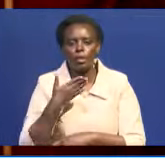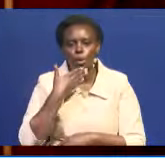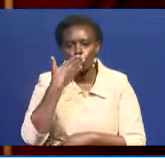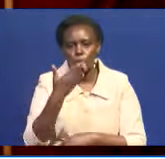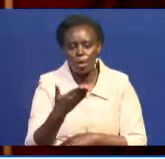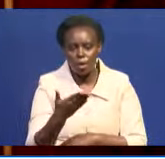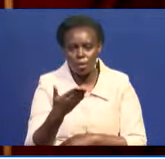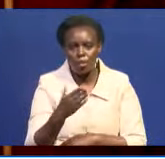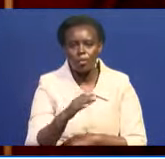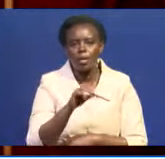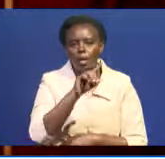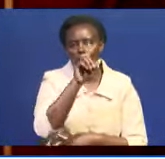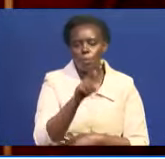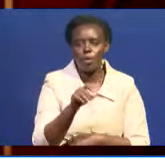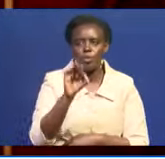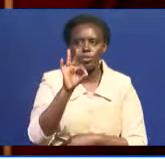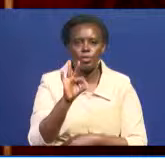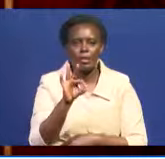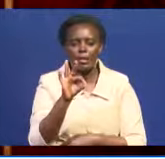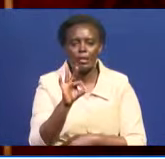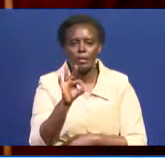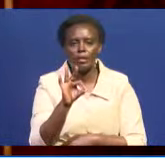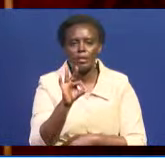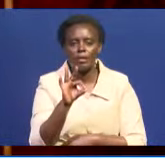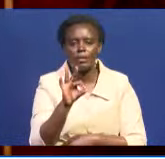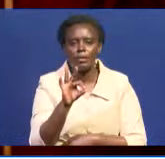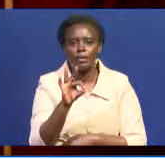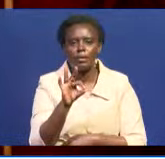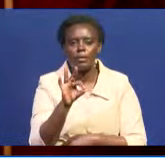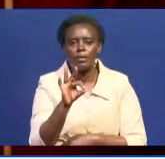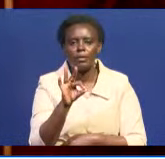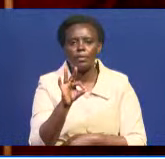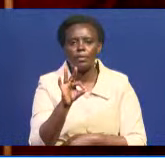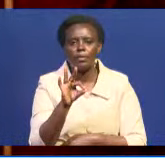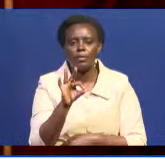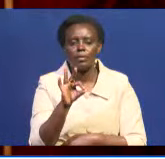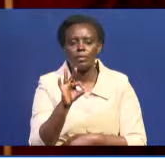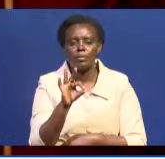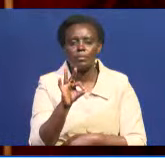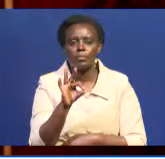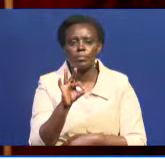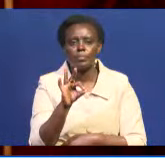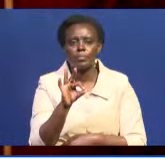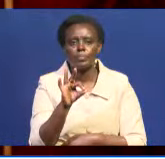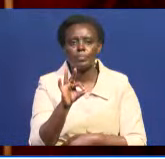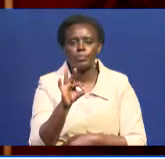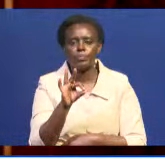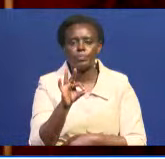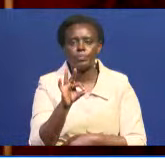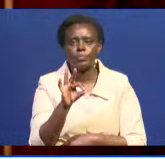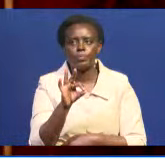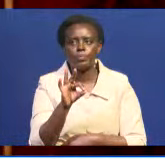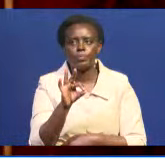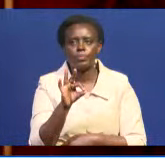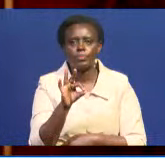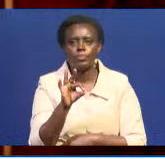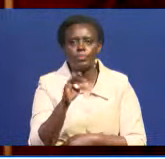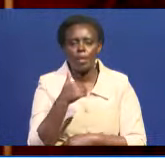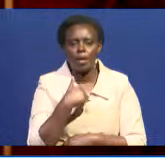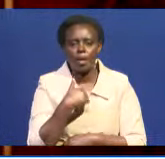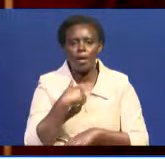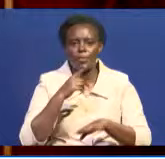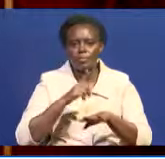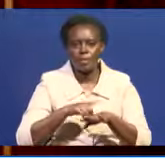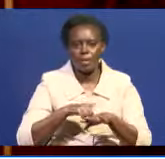answer the three questions, so that if I have some bit of